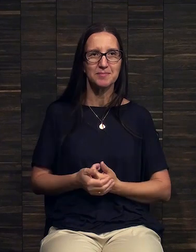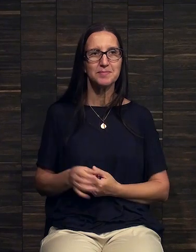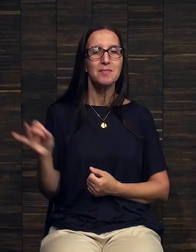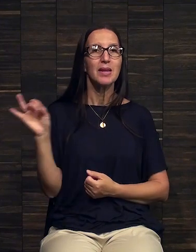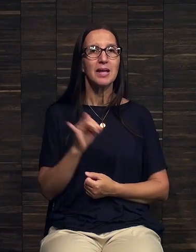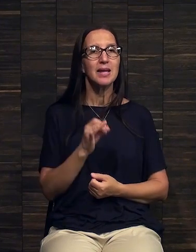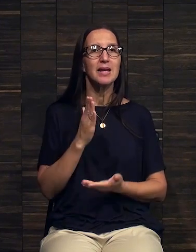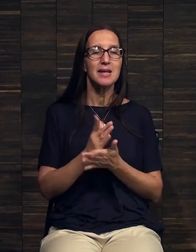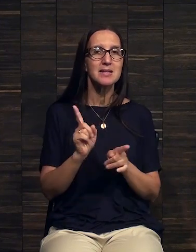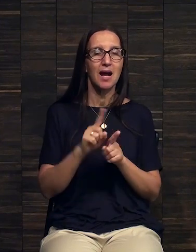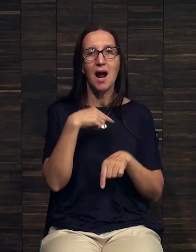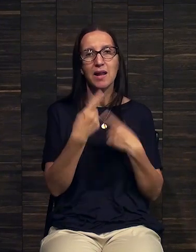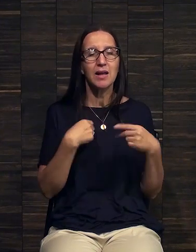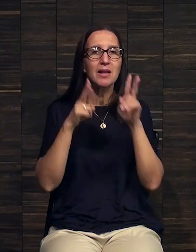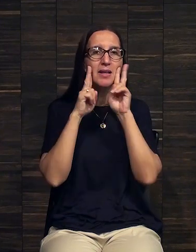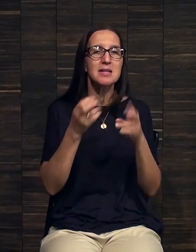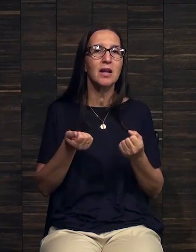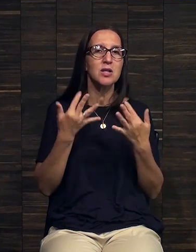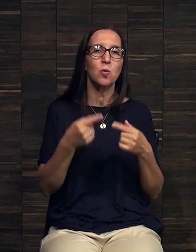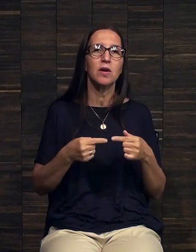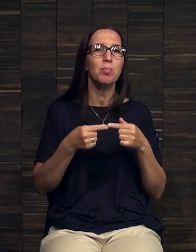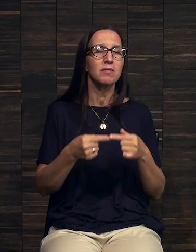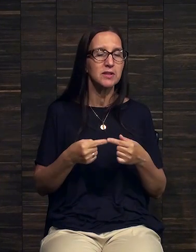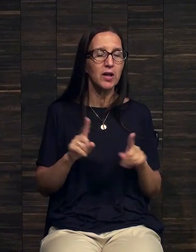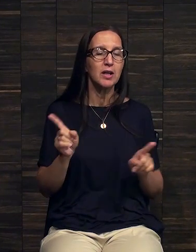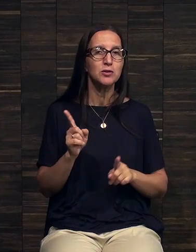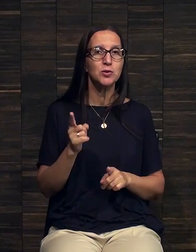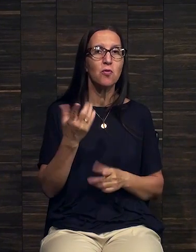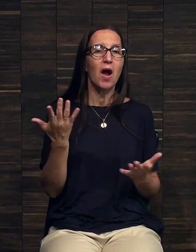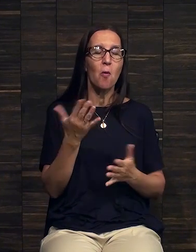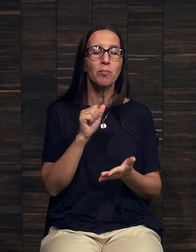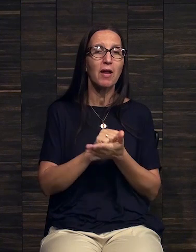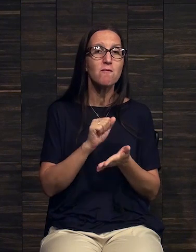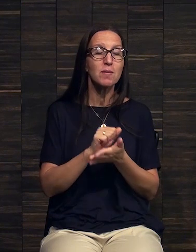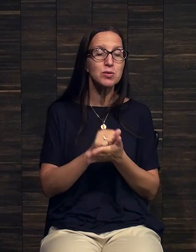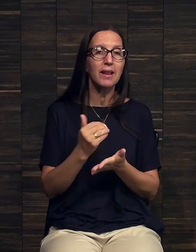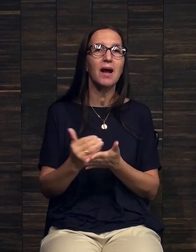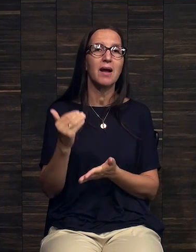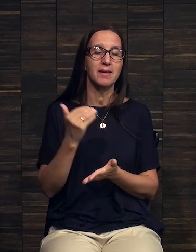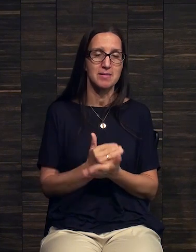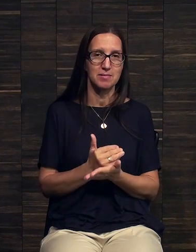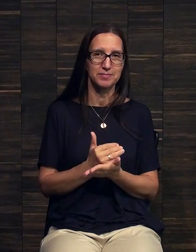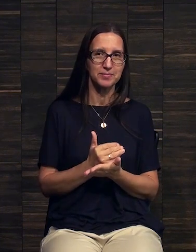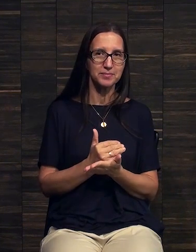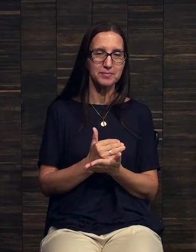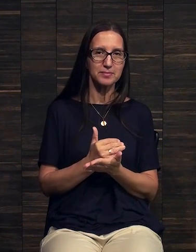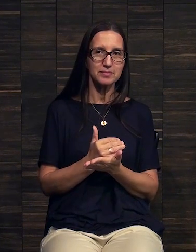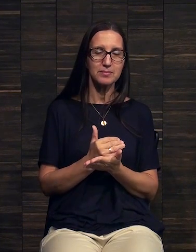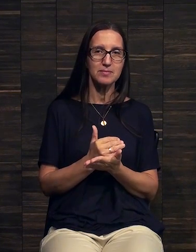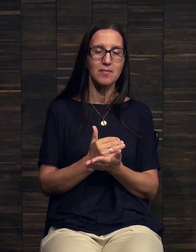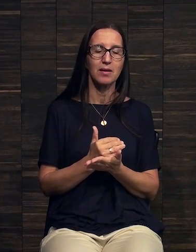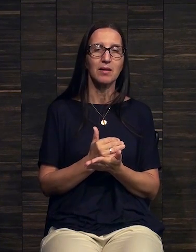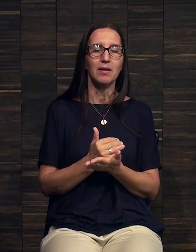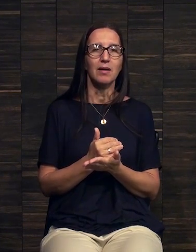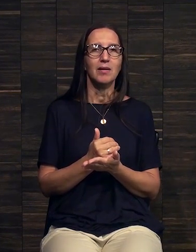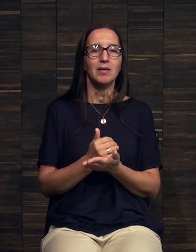and soldiers were wondering when it will get fully undressed, and all the soldiers wanted to know it, when it will